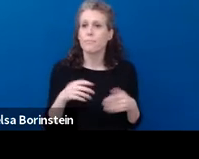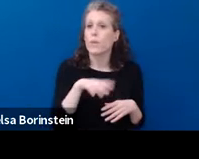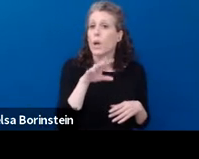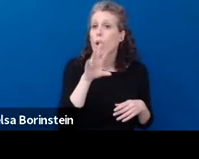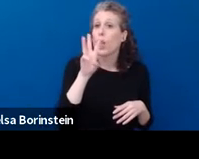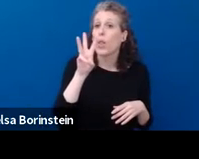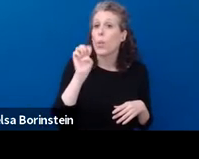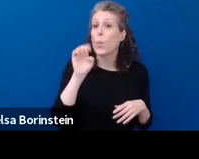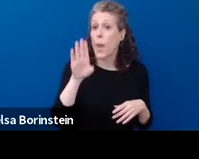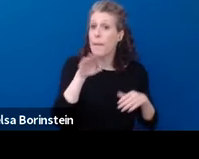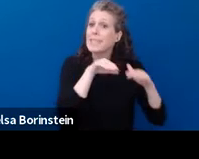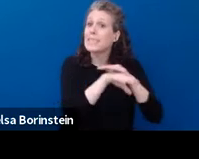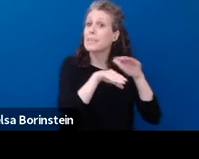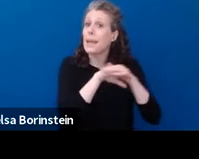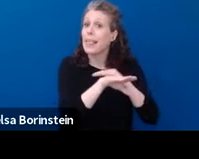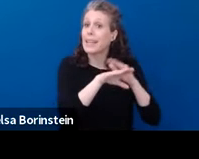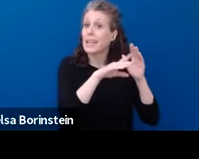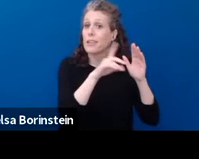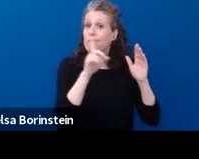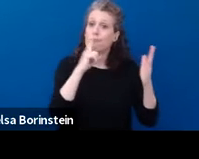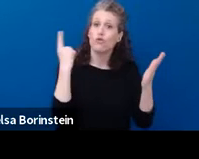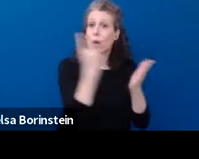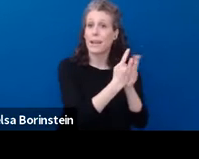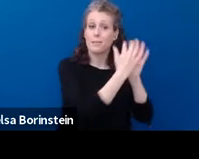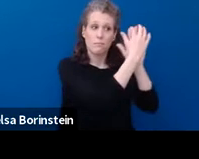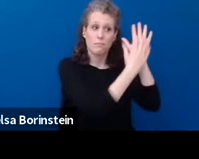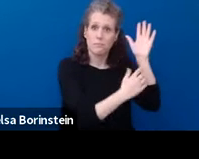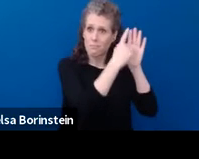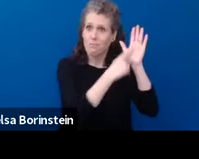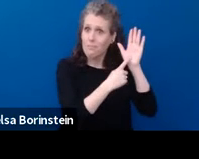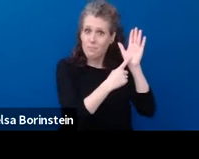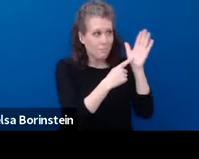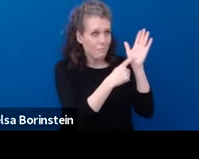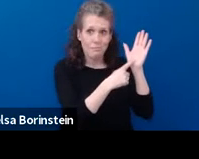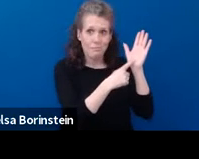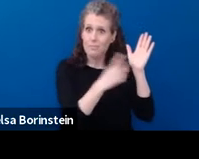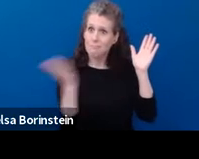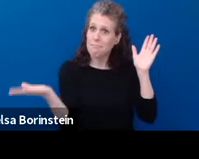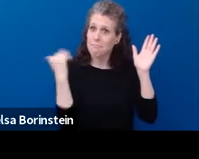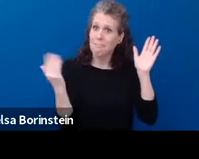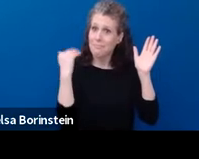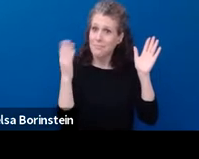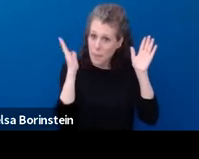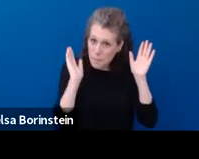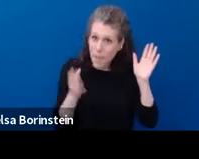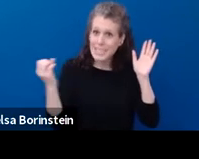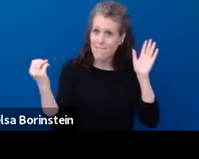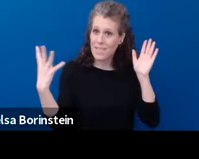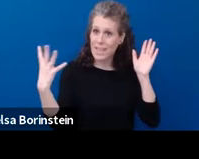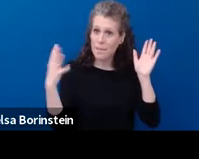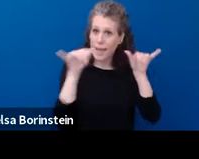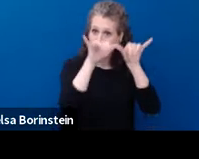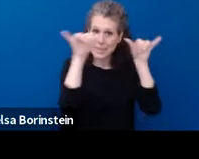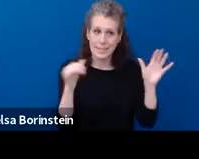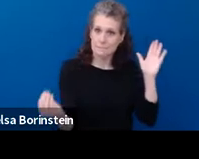is a really good chance for users to make their voices heard, because there is a requirement for a feedback mechanism.